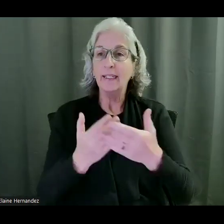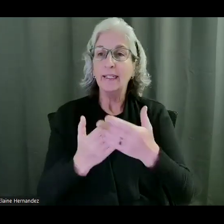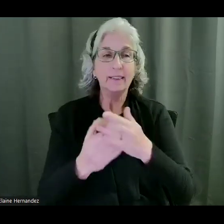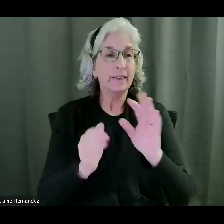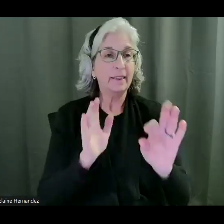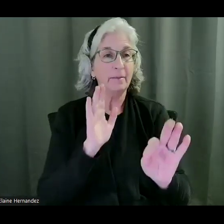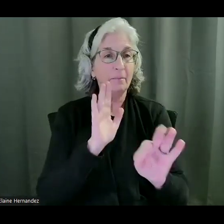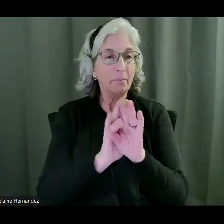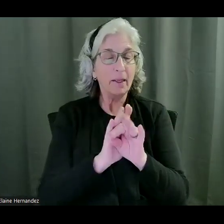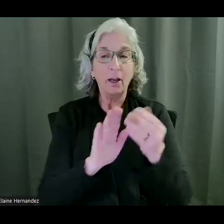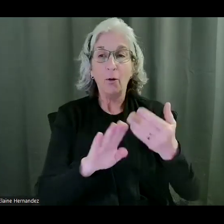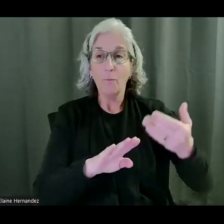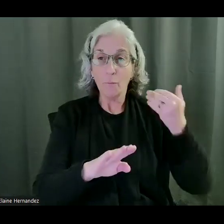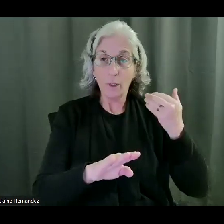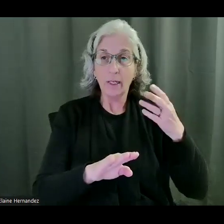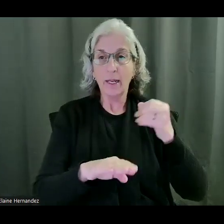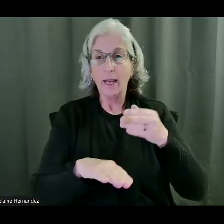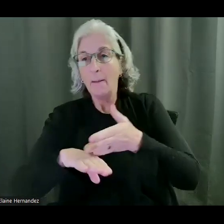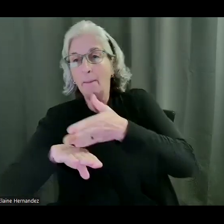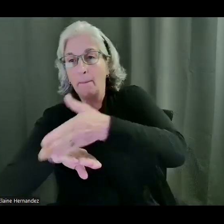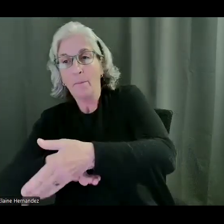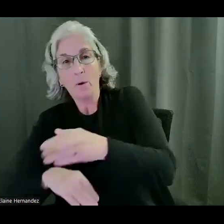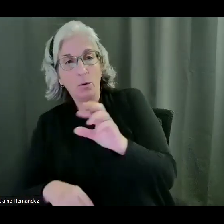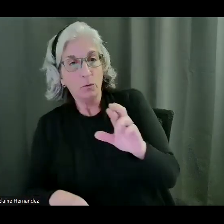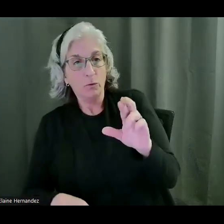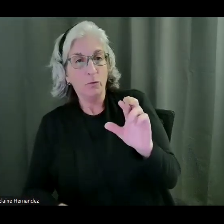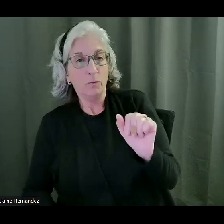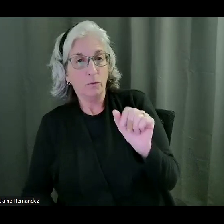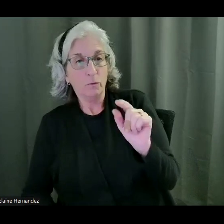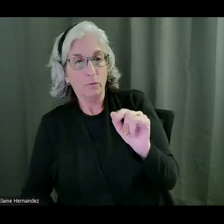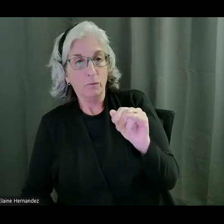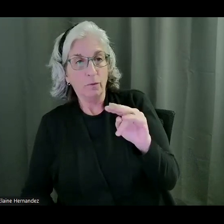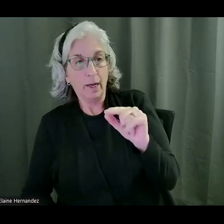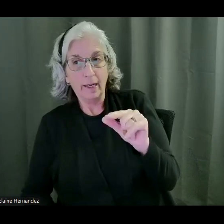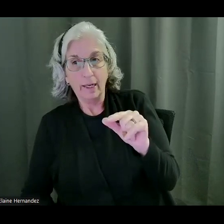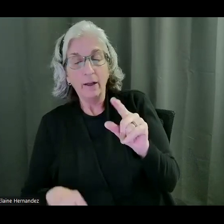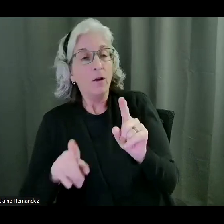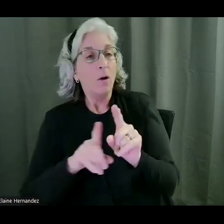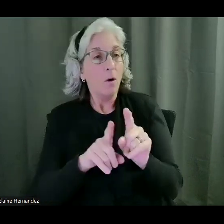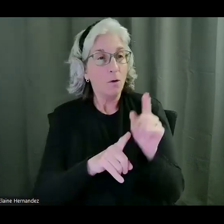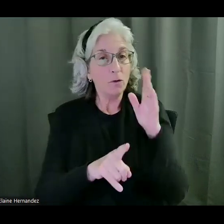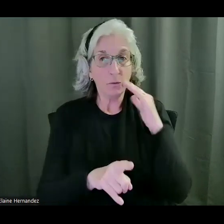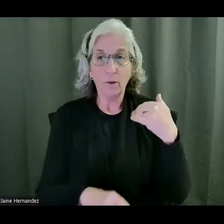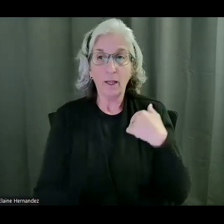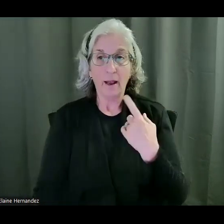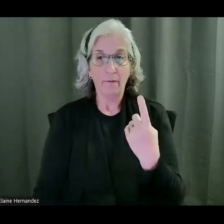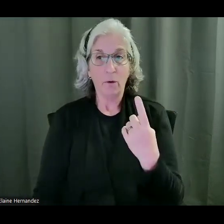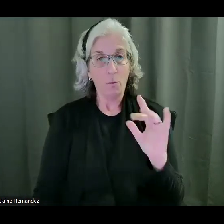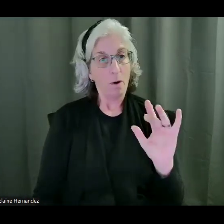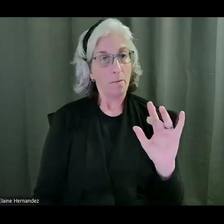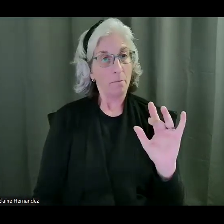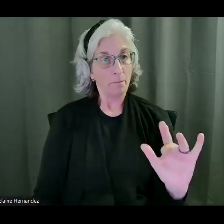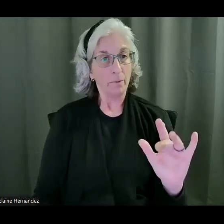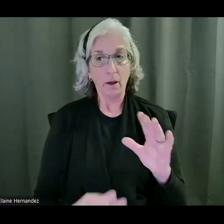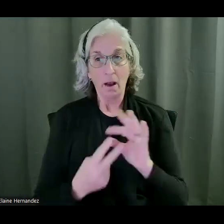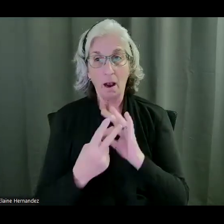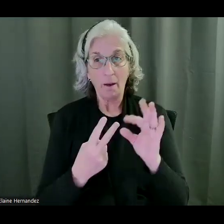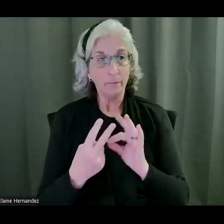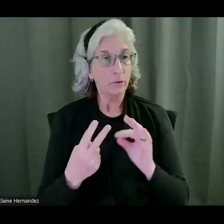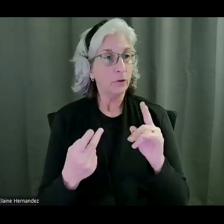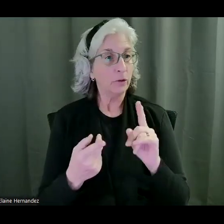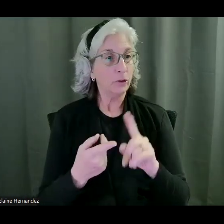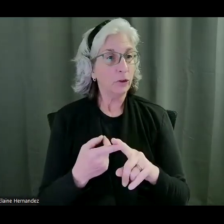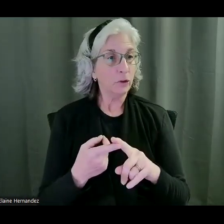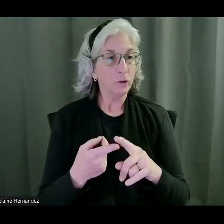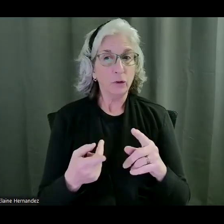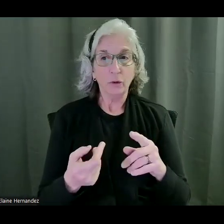And you'll also have a one-click option to rank the frequency that he needs intervention with